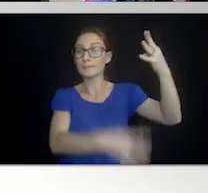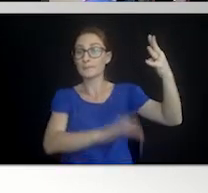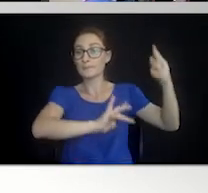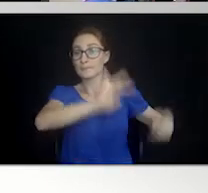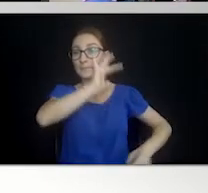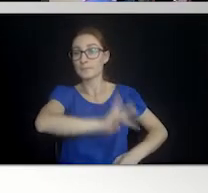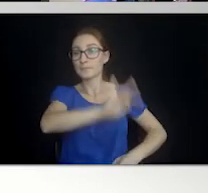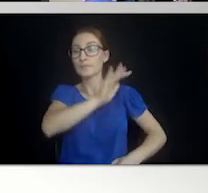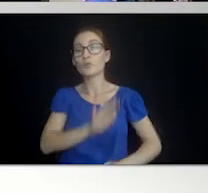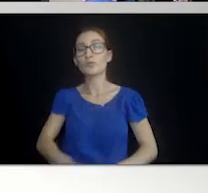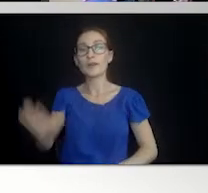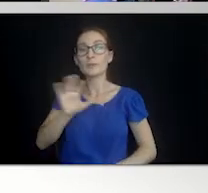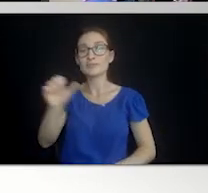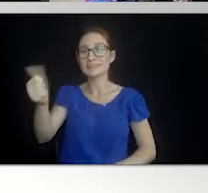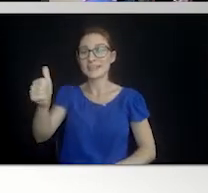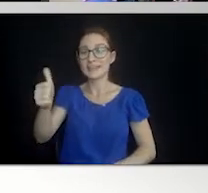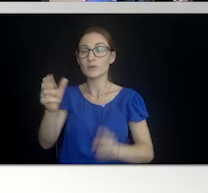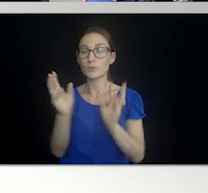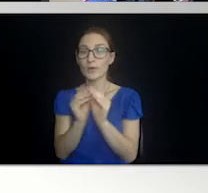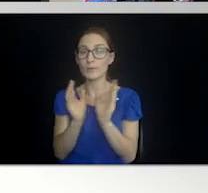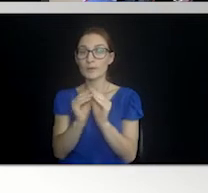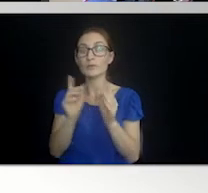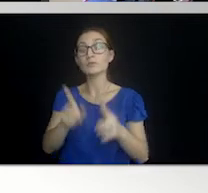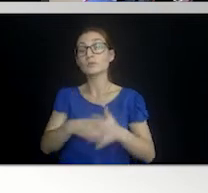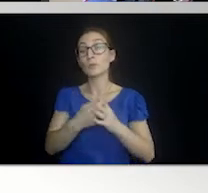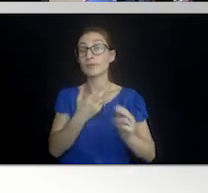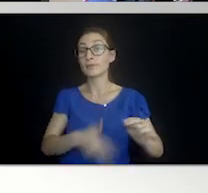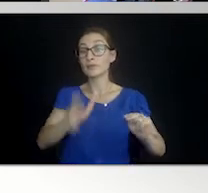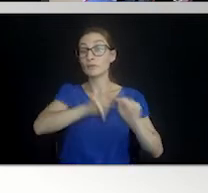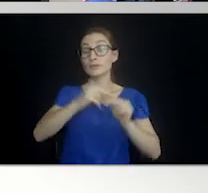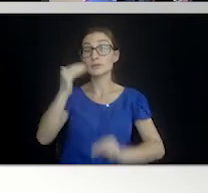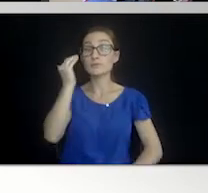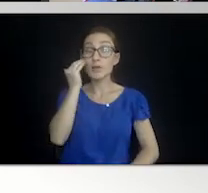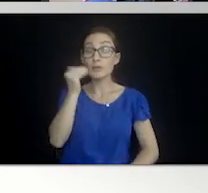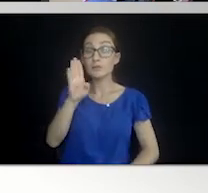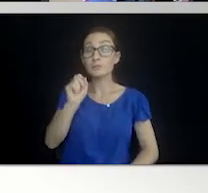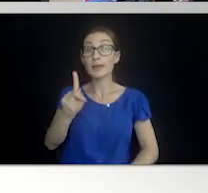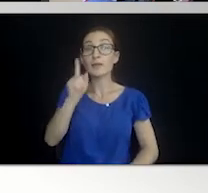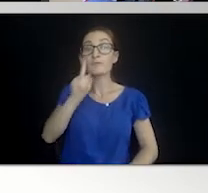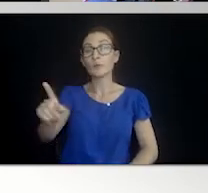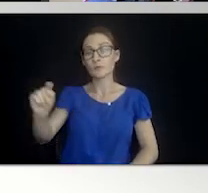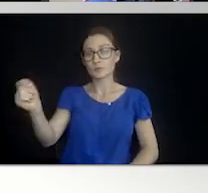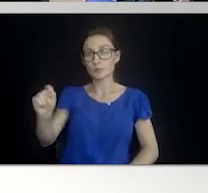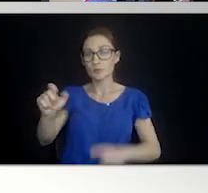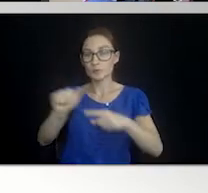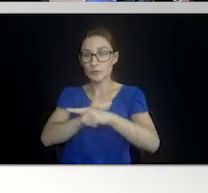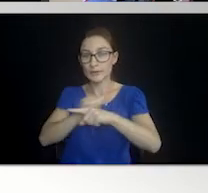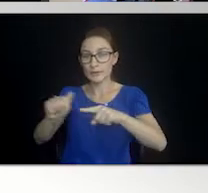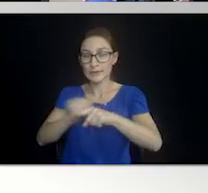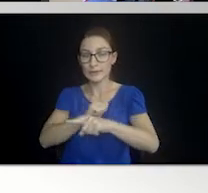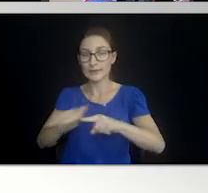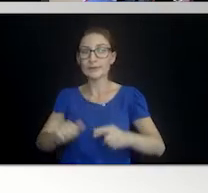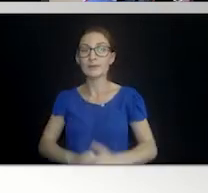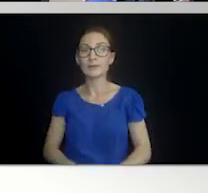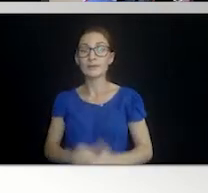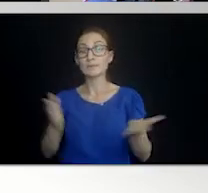10 webinars this quarter from Dr. Jim Ball, starting with increase the knowledge base of successful toilet